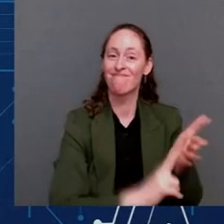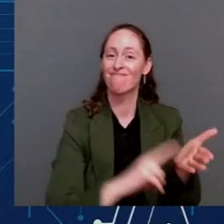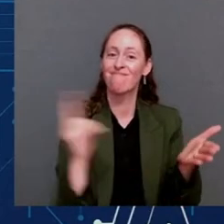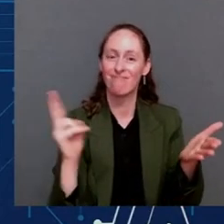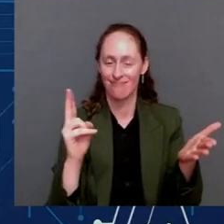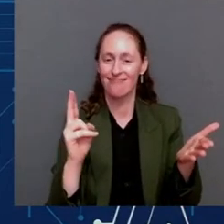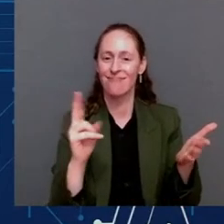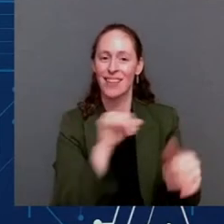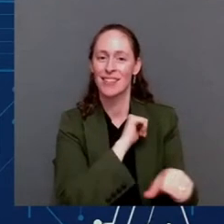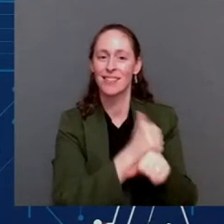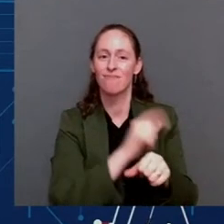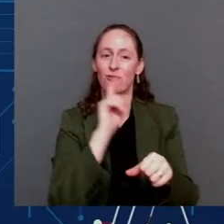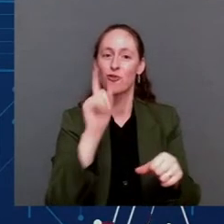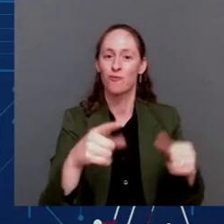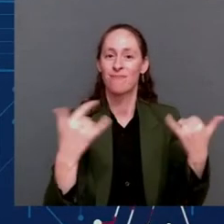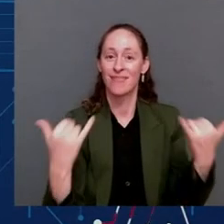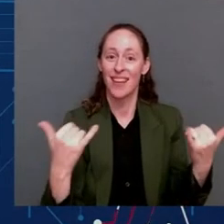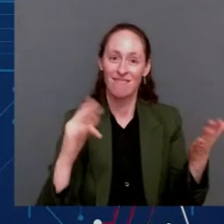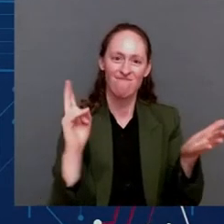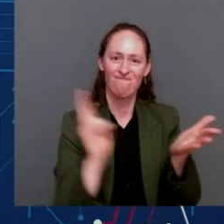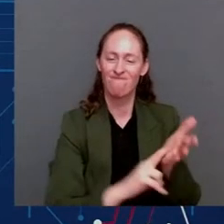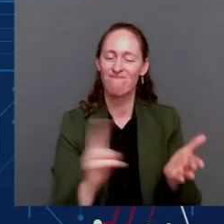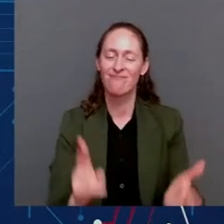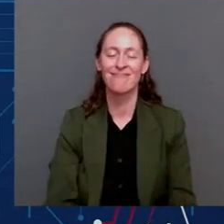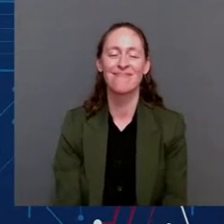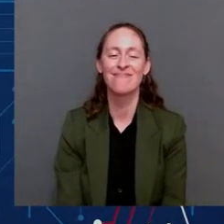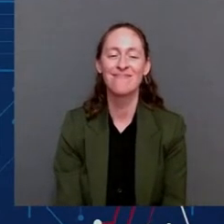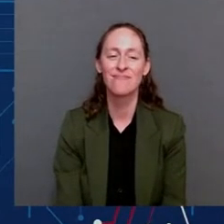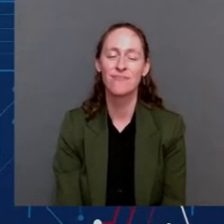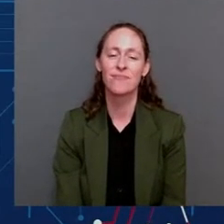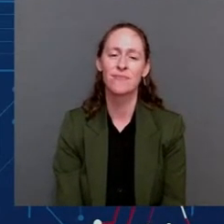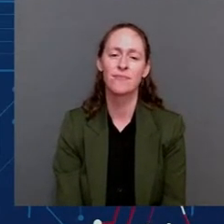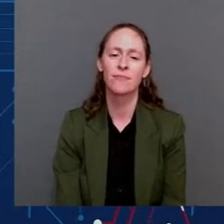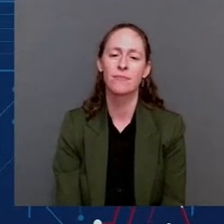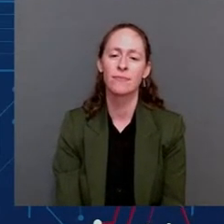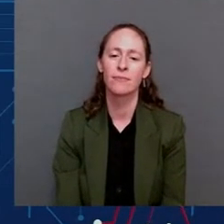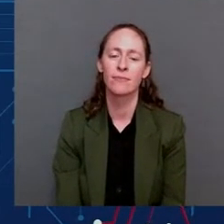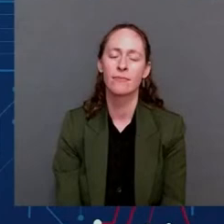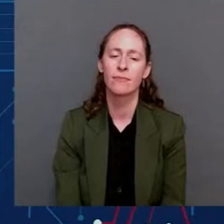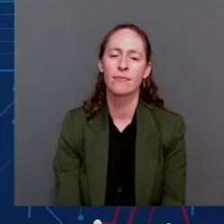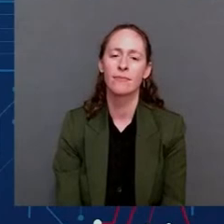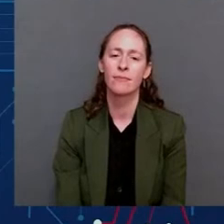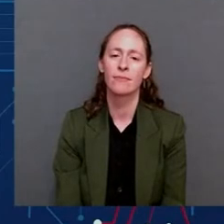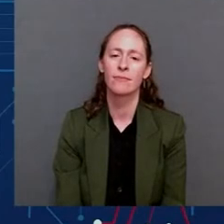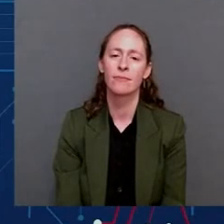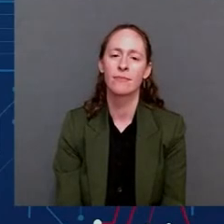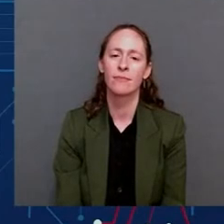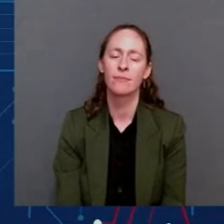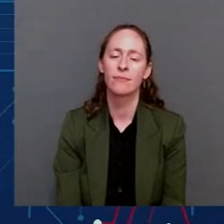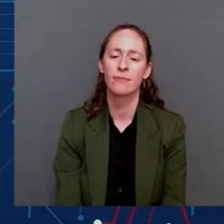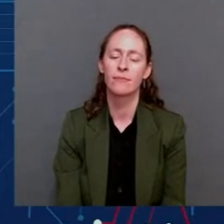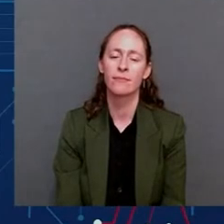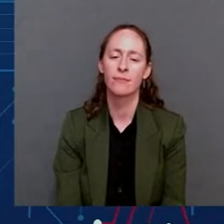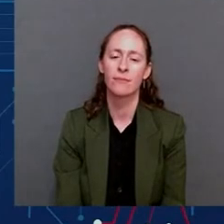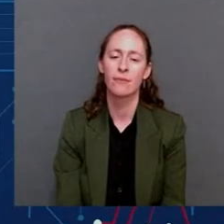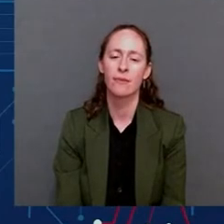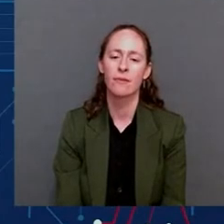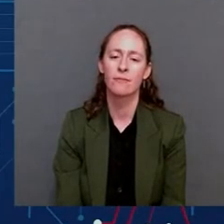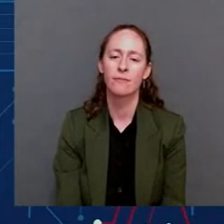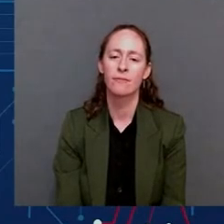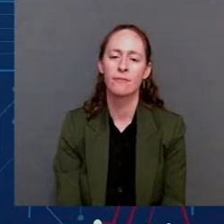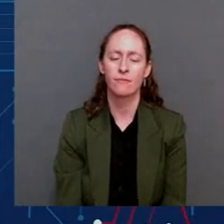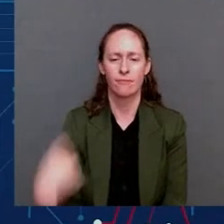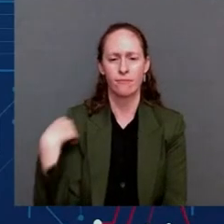CHIPS and Science Act as effectively as possible so that we can compete for every project, every program, and